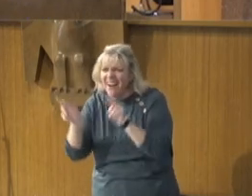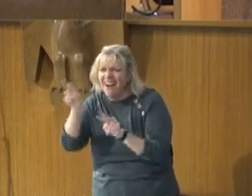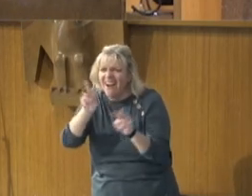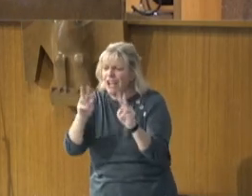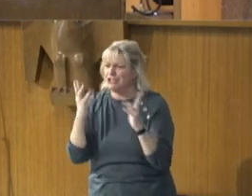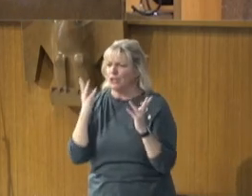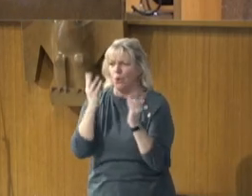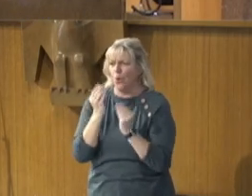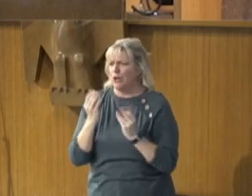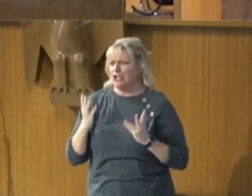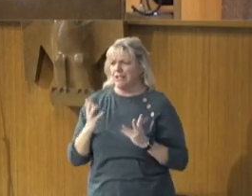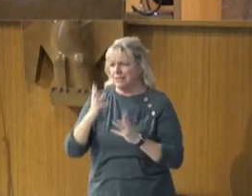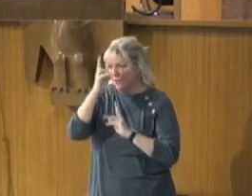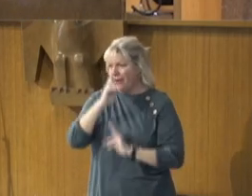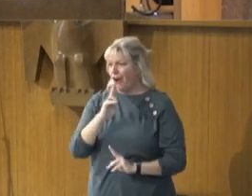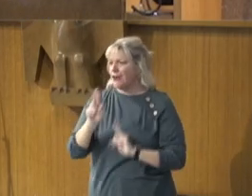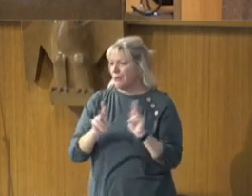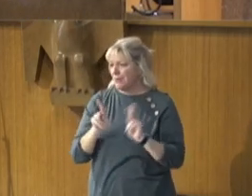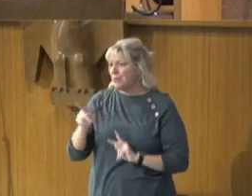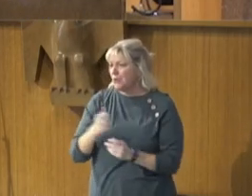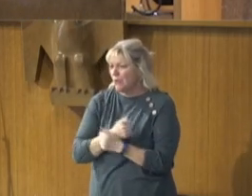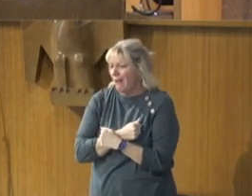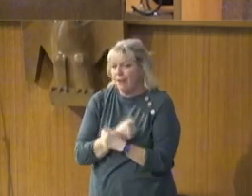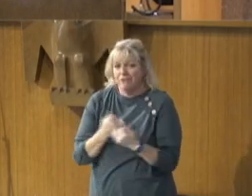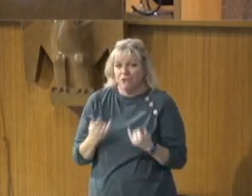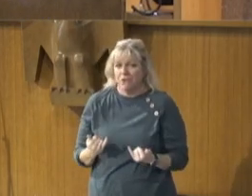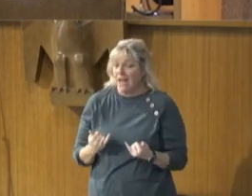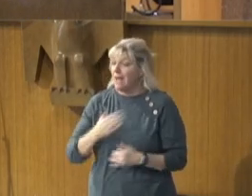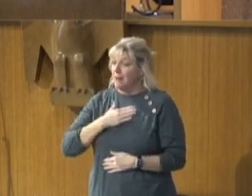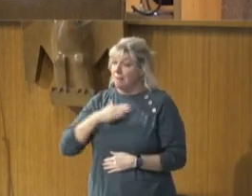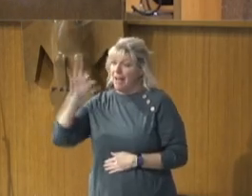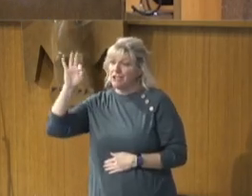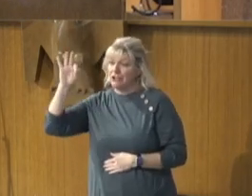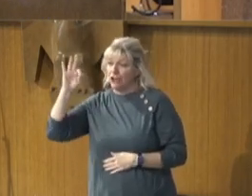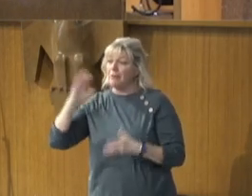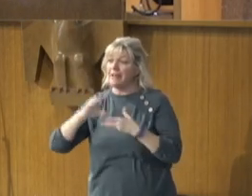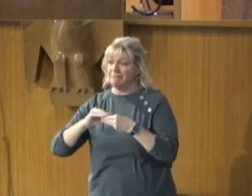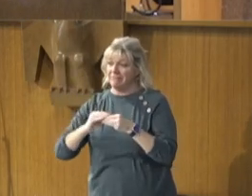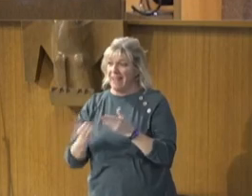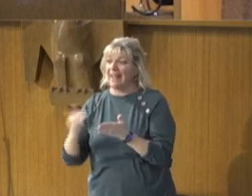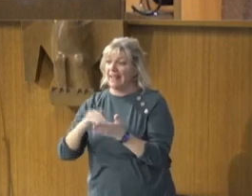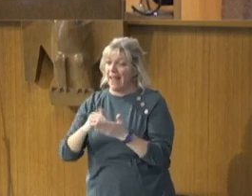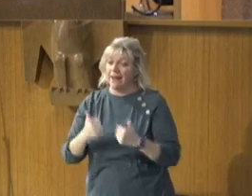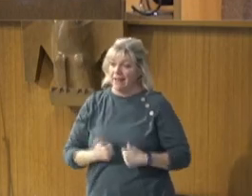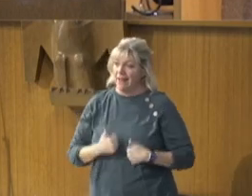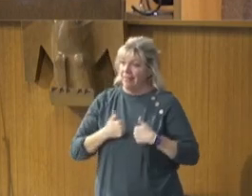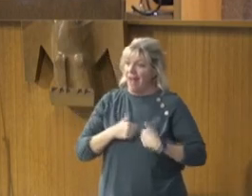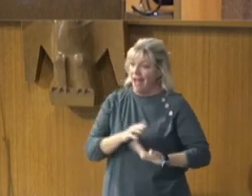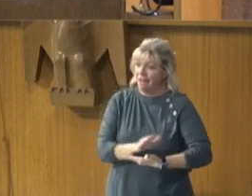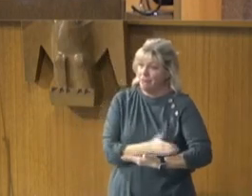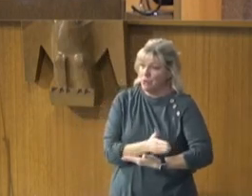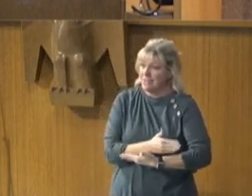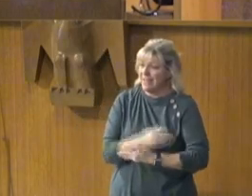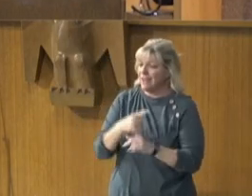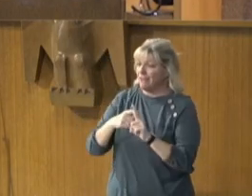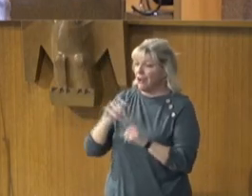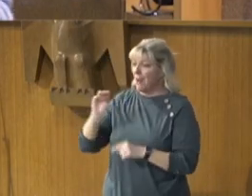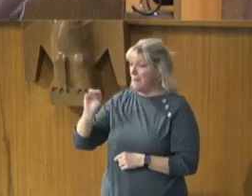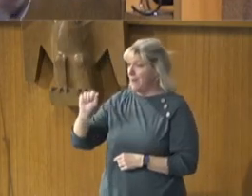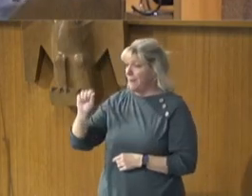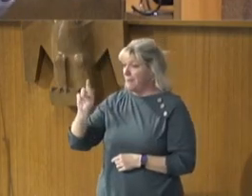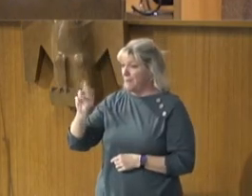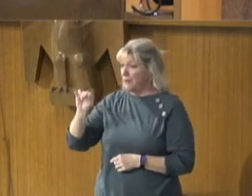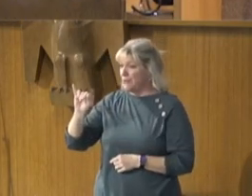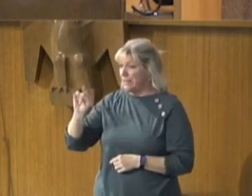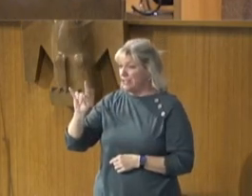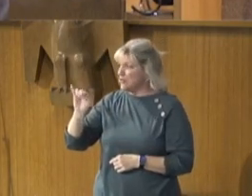and honor your loved ones today. So I'll be doing my sermon. We'll be having live music from Marie Tree at brunch church, and